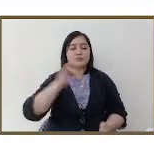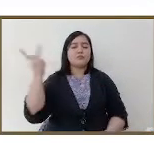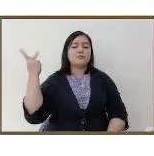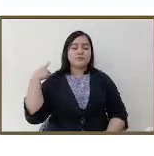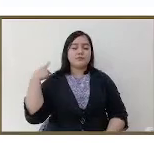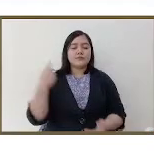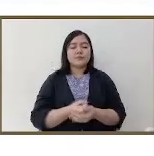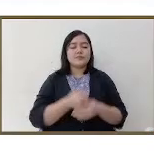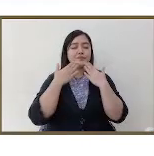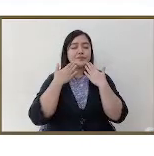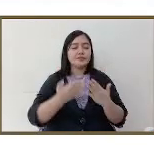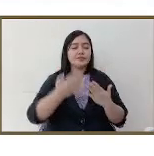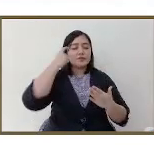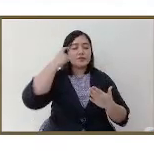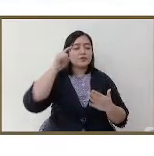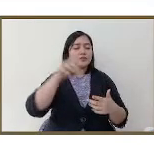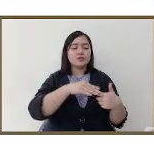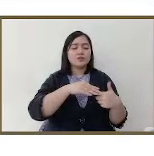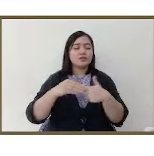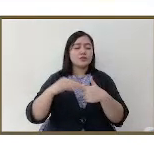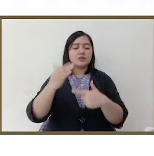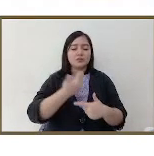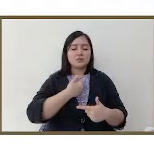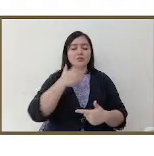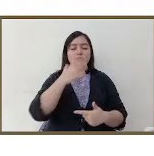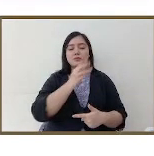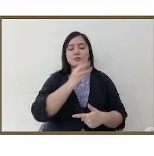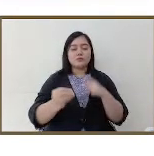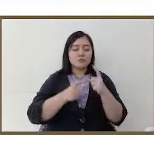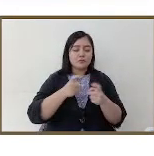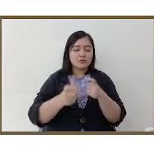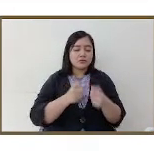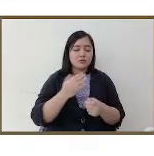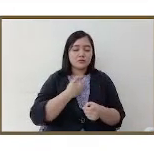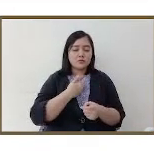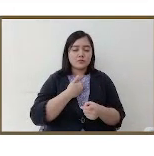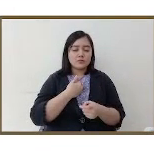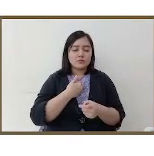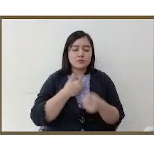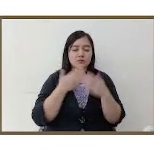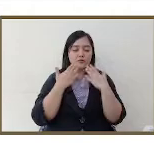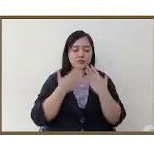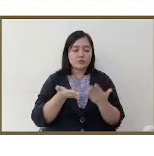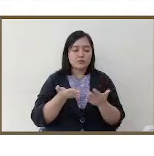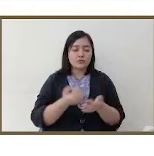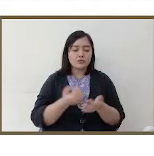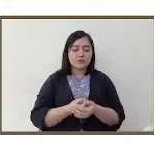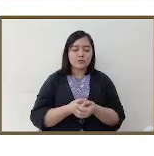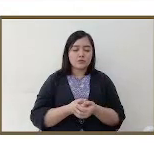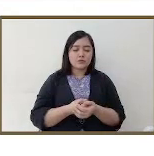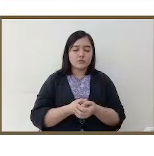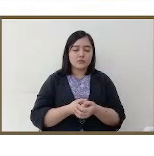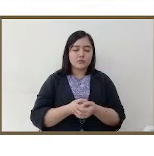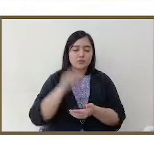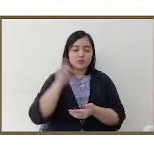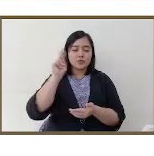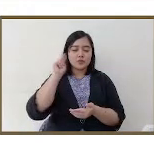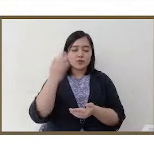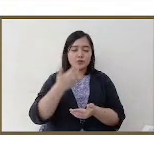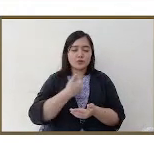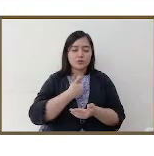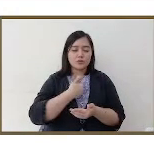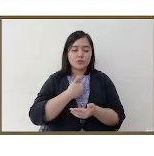Thank you for guiding me. Thank you for controlling my emotion. Thank you, oh God, for using my vocal